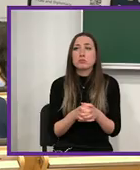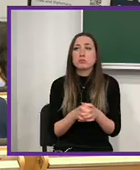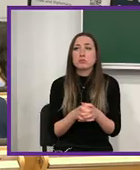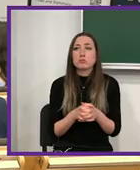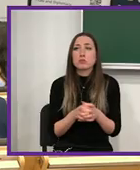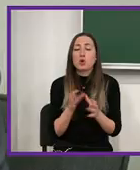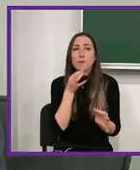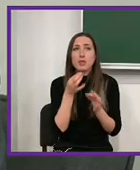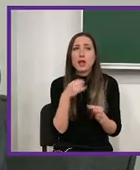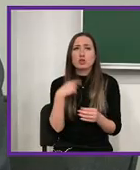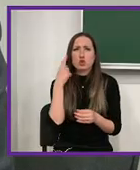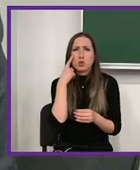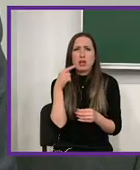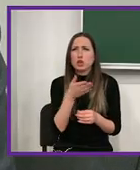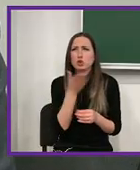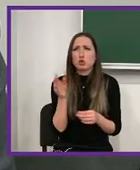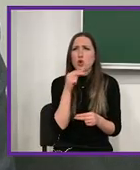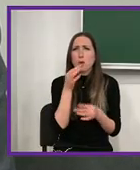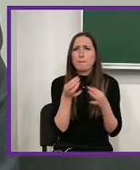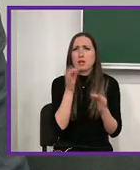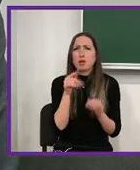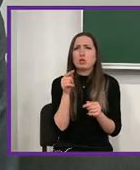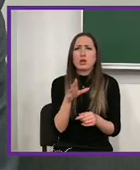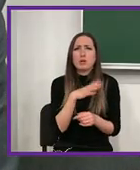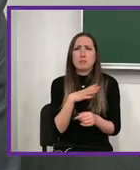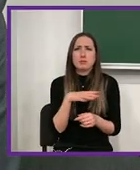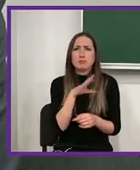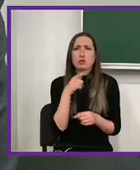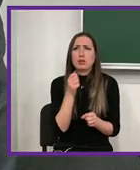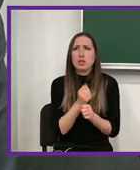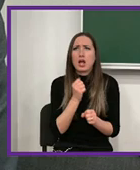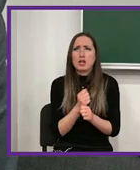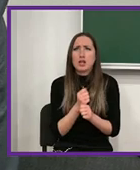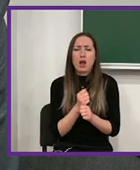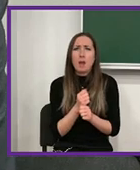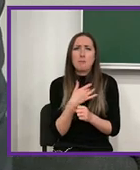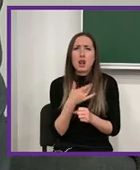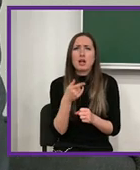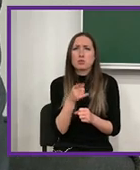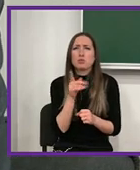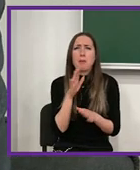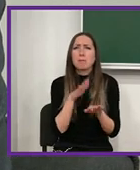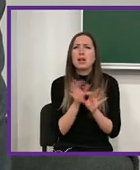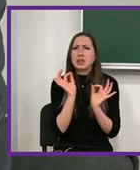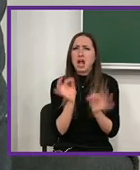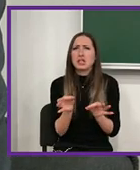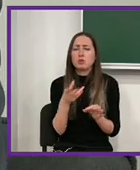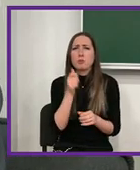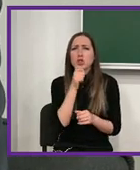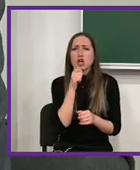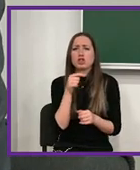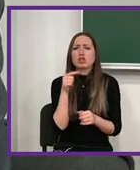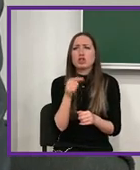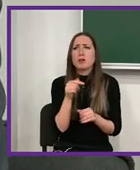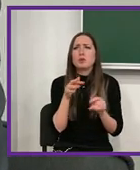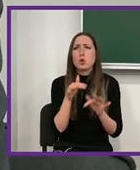I think you're right. It's too often the case that these processes become mechanical and take on sort of a life of their own because they're